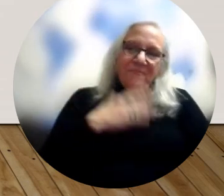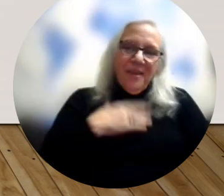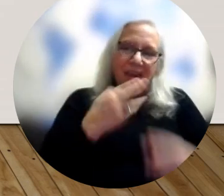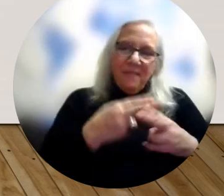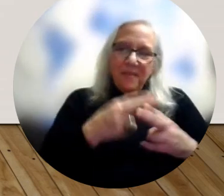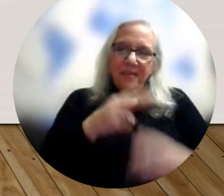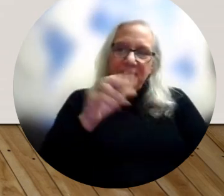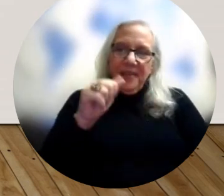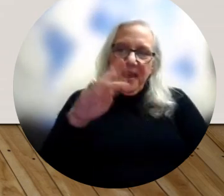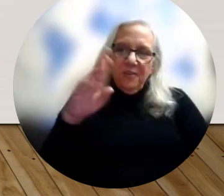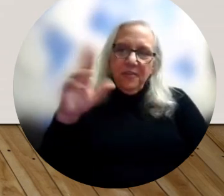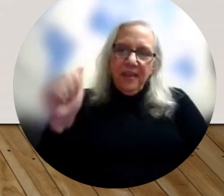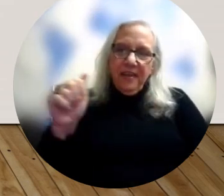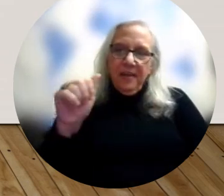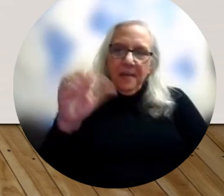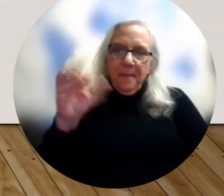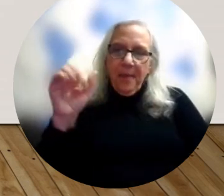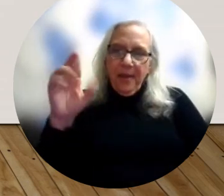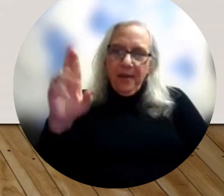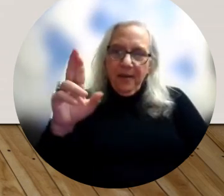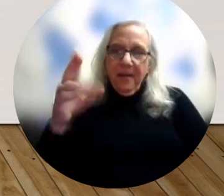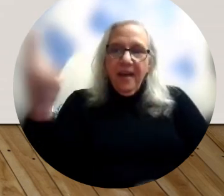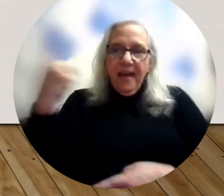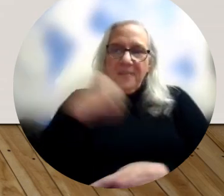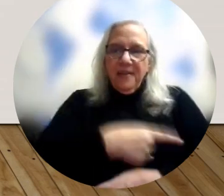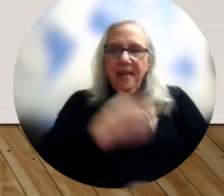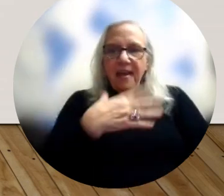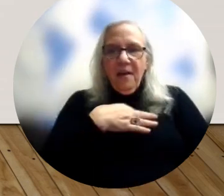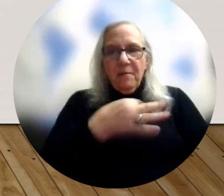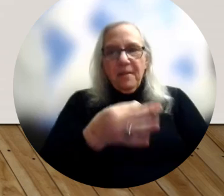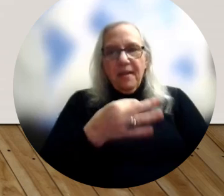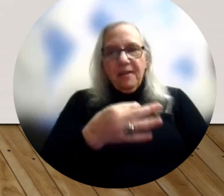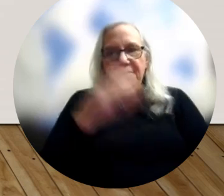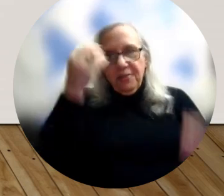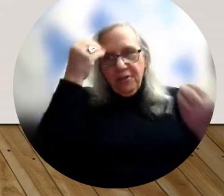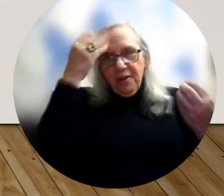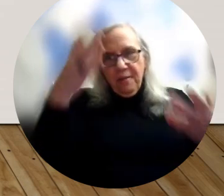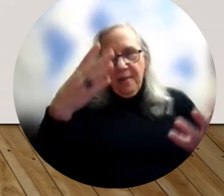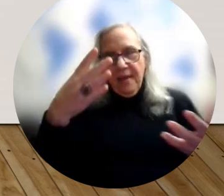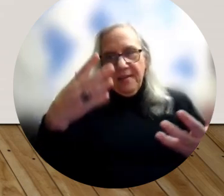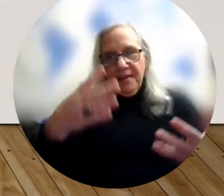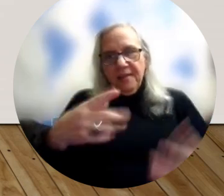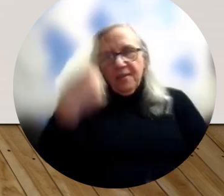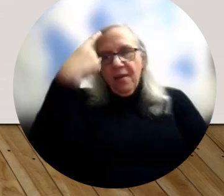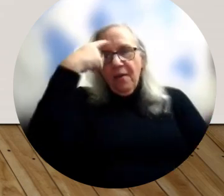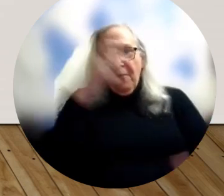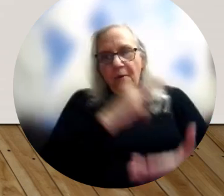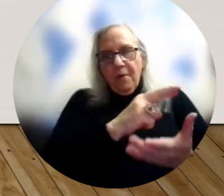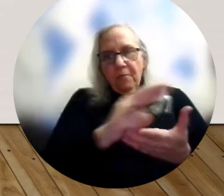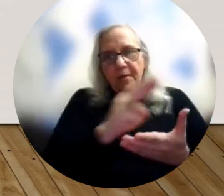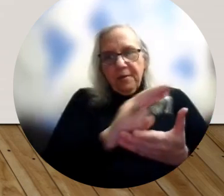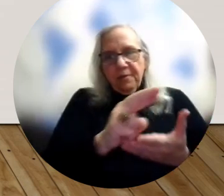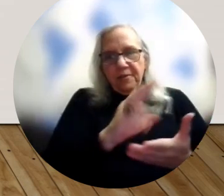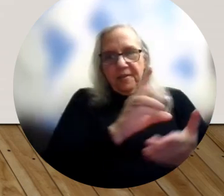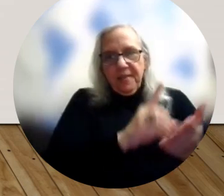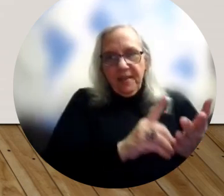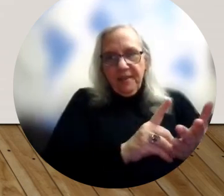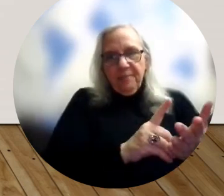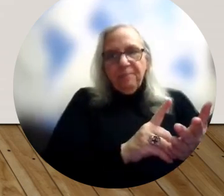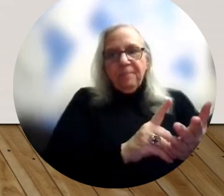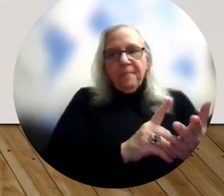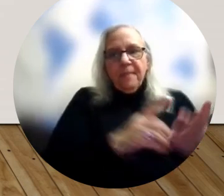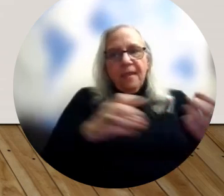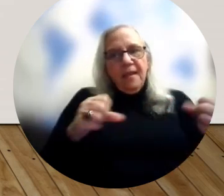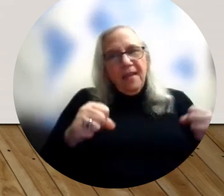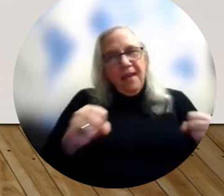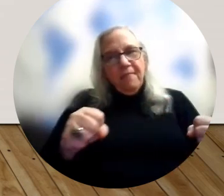Hello, my name is Andrea Baker, and today I would like to share my ideas for research